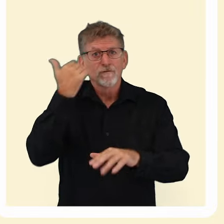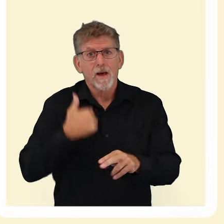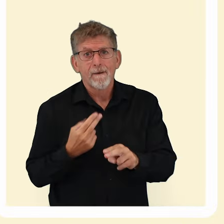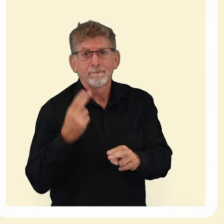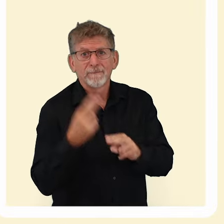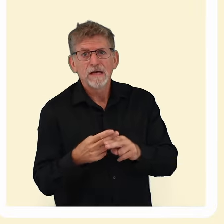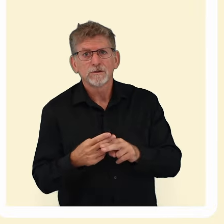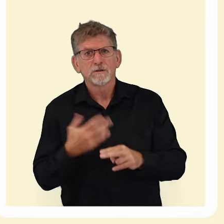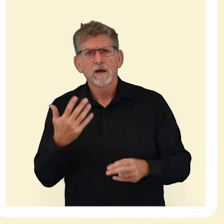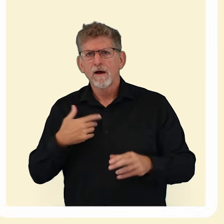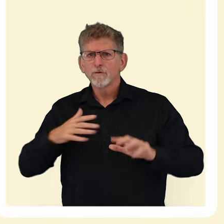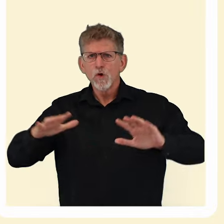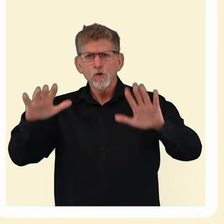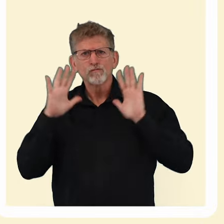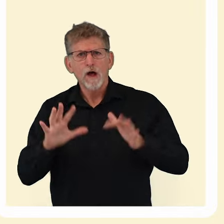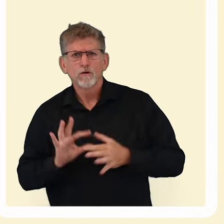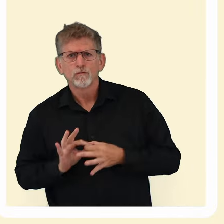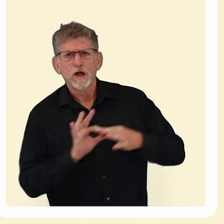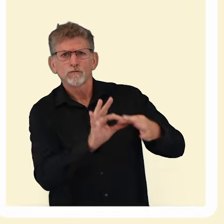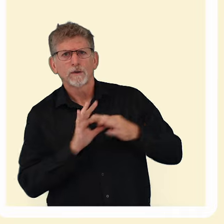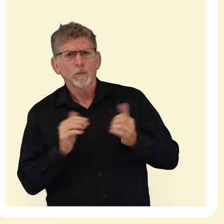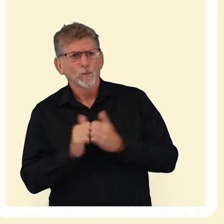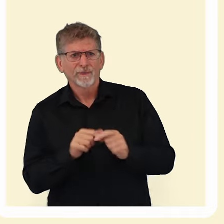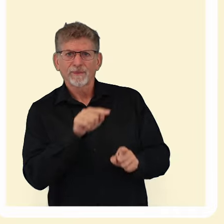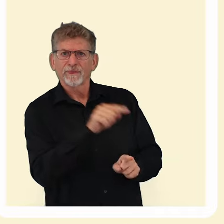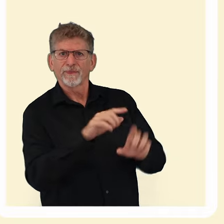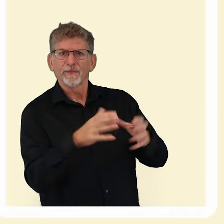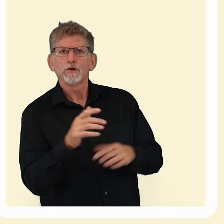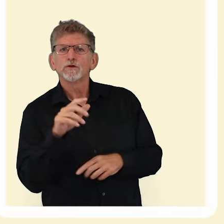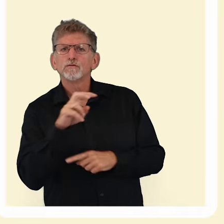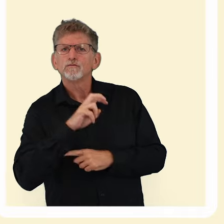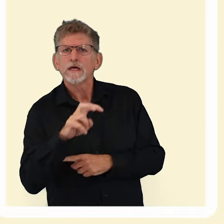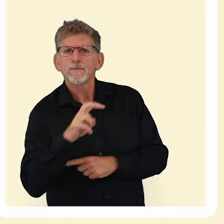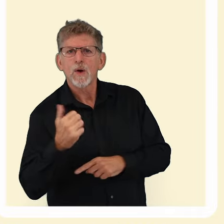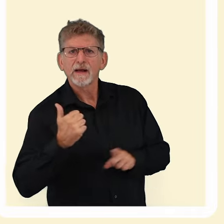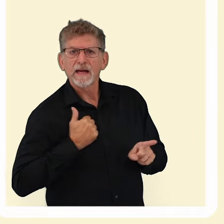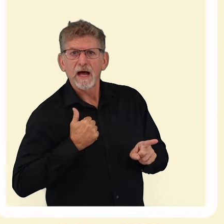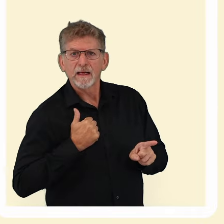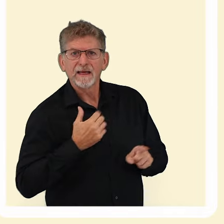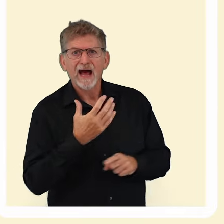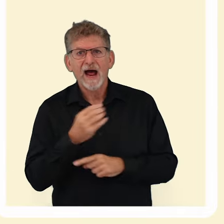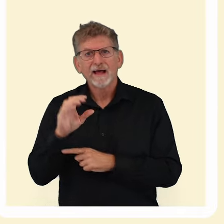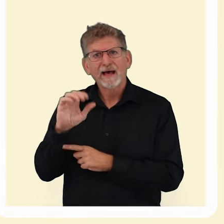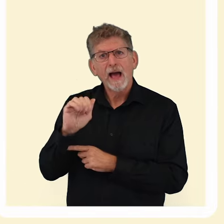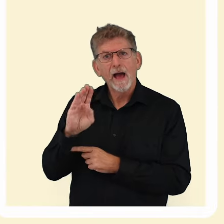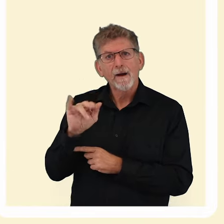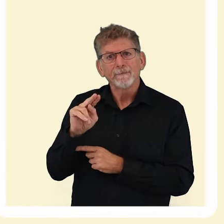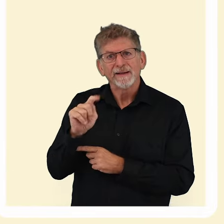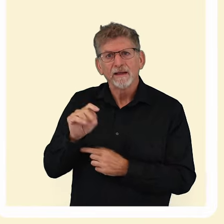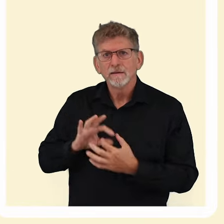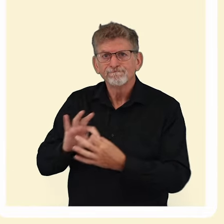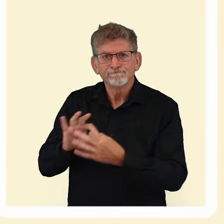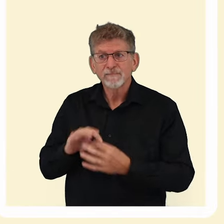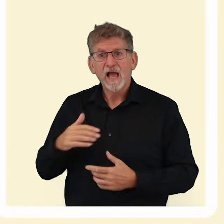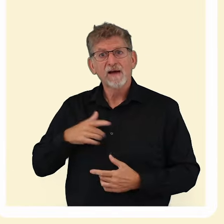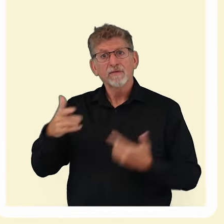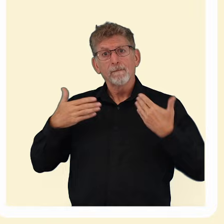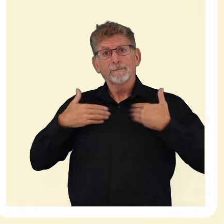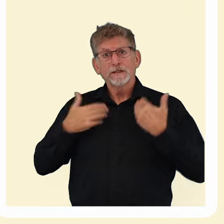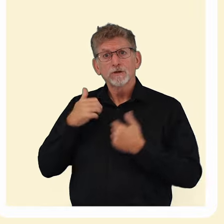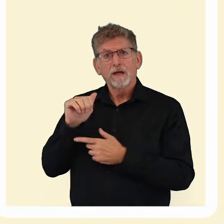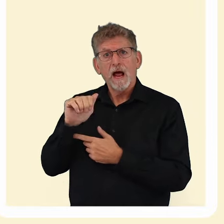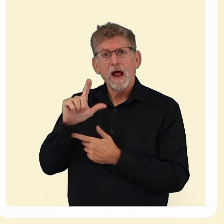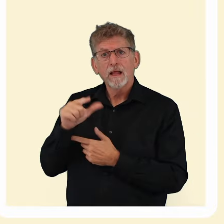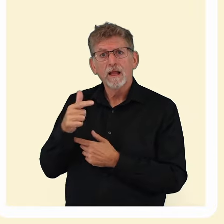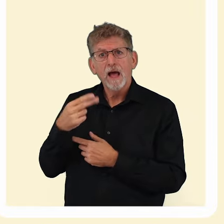the great relationship we have with Transport Canada and the cabinet. We had Minister Algebra